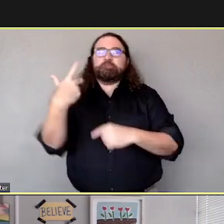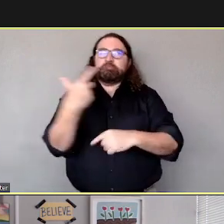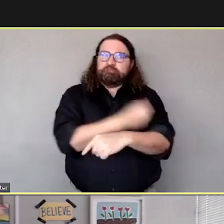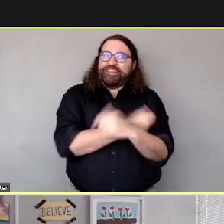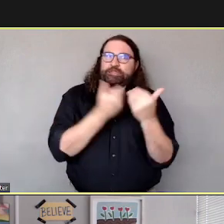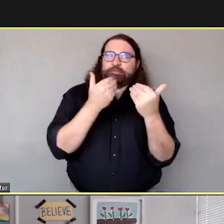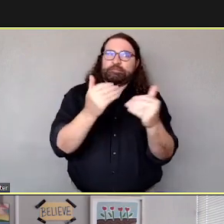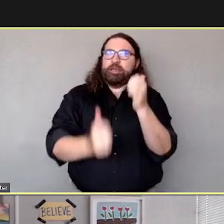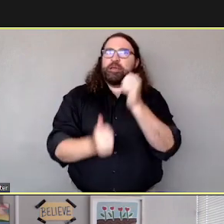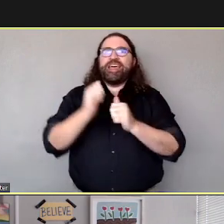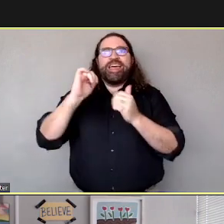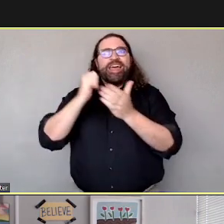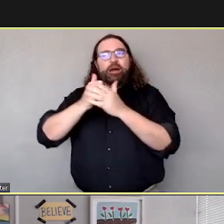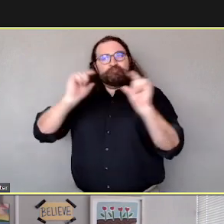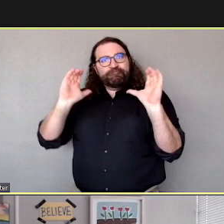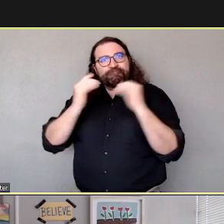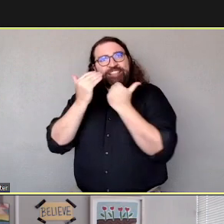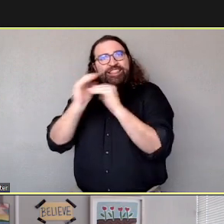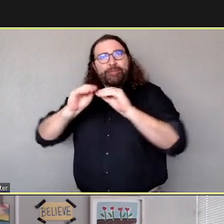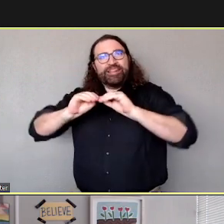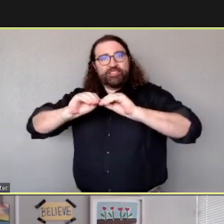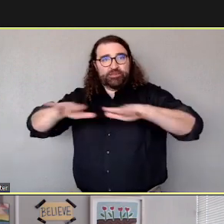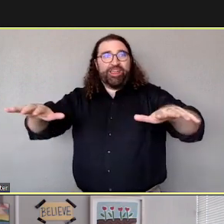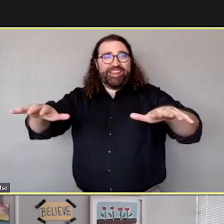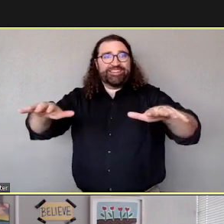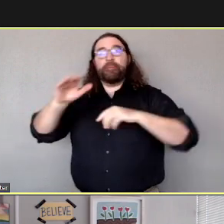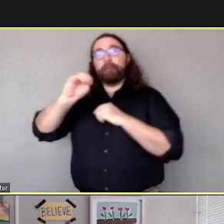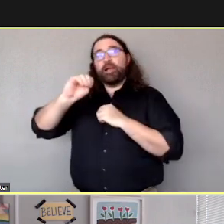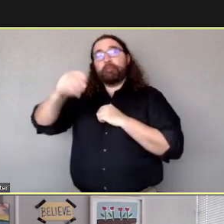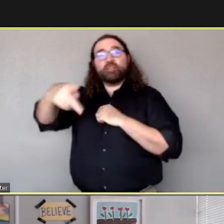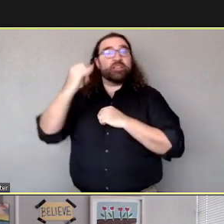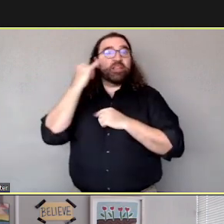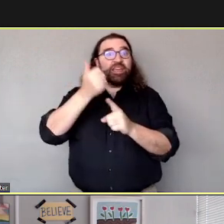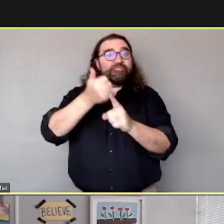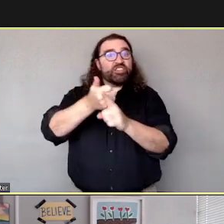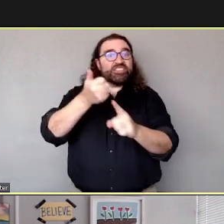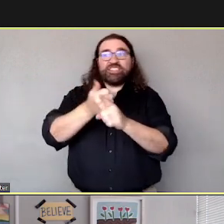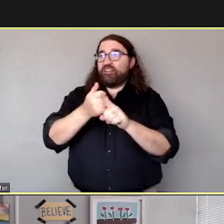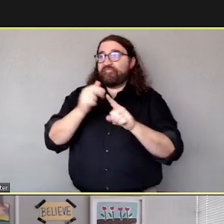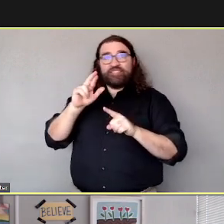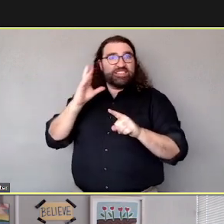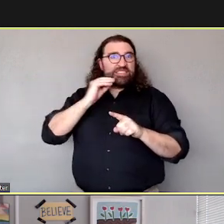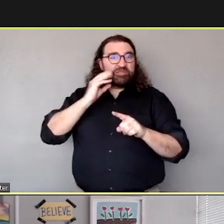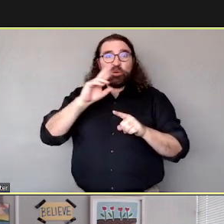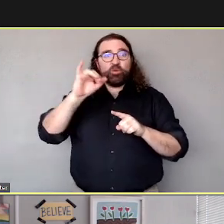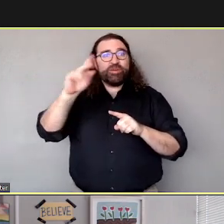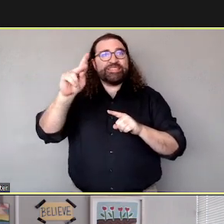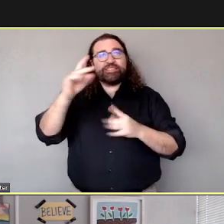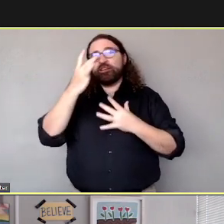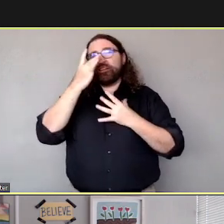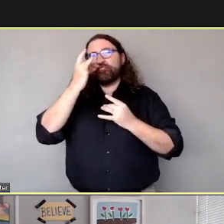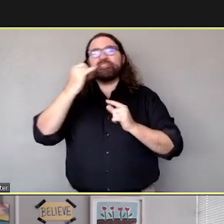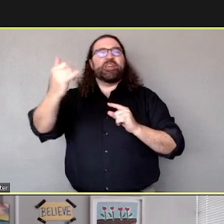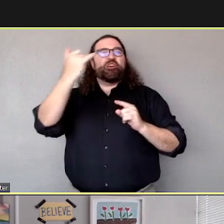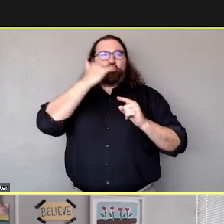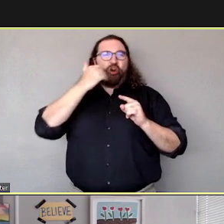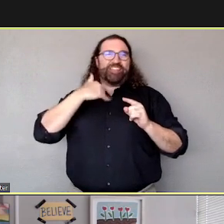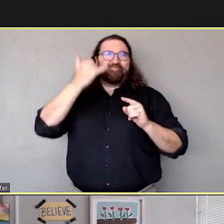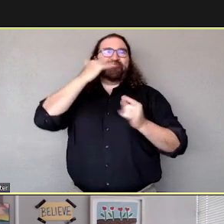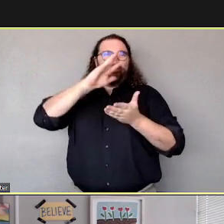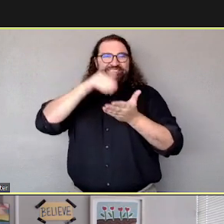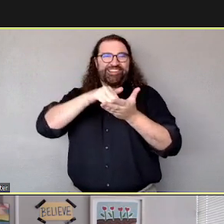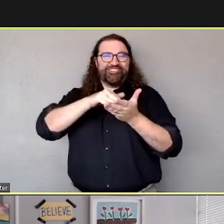monkeypox virus. And if you are at risk for monkeypox and you're interested in a vaccine, you can call our call center